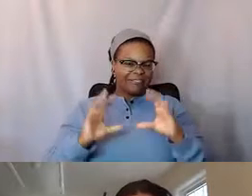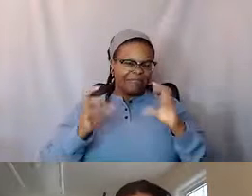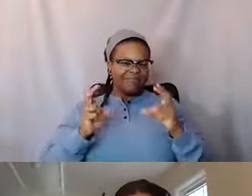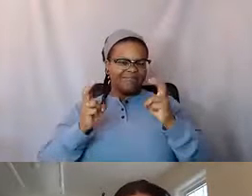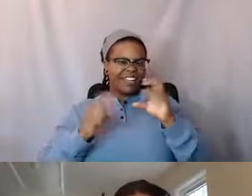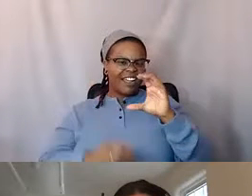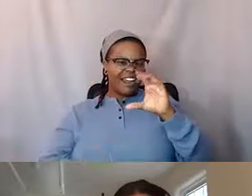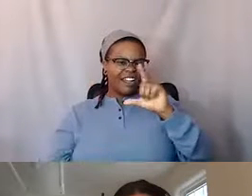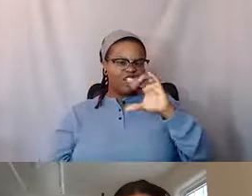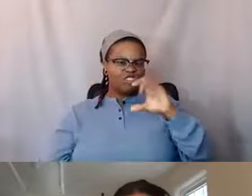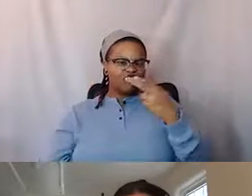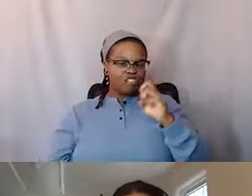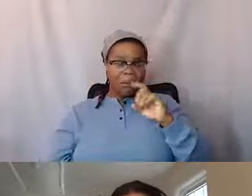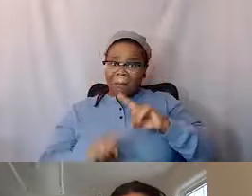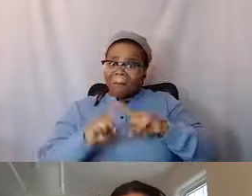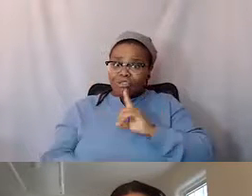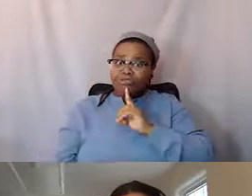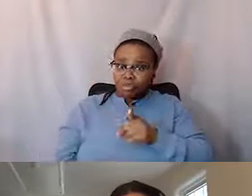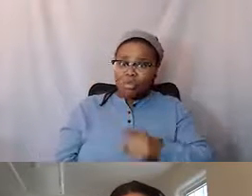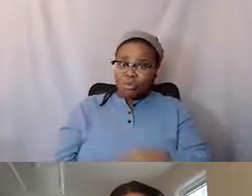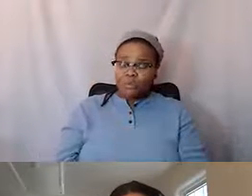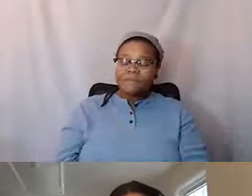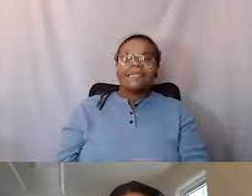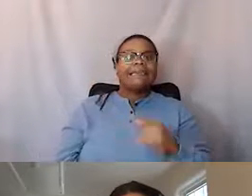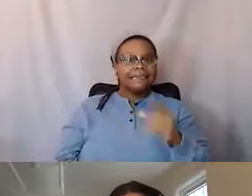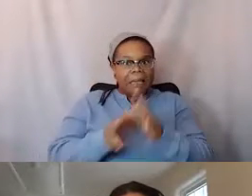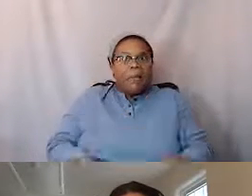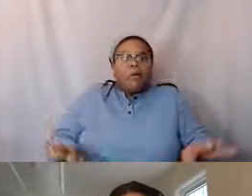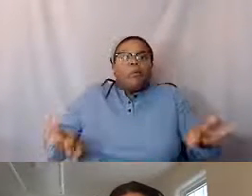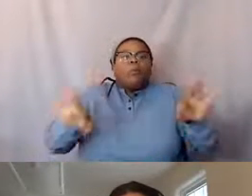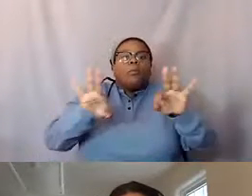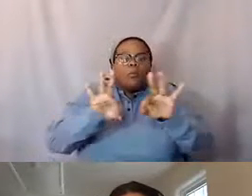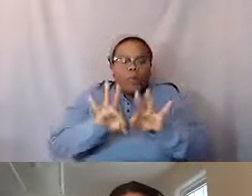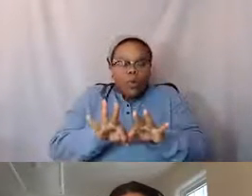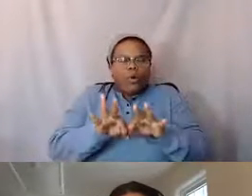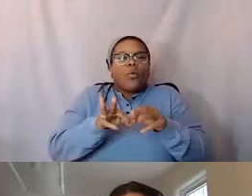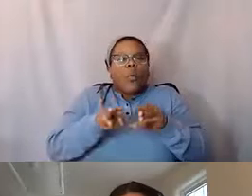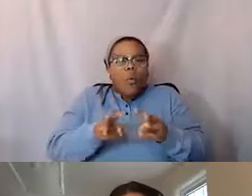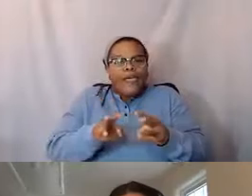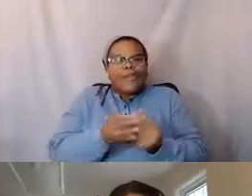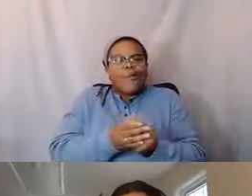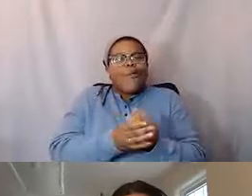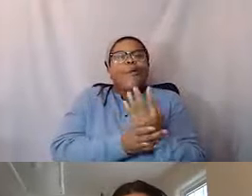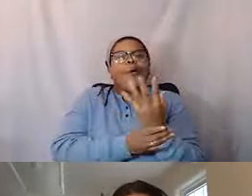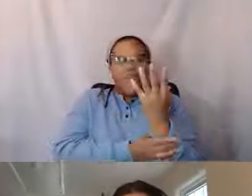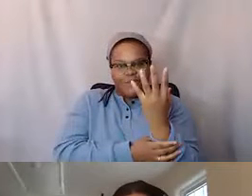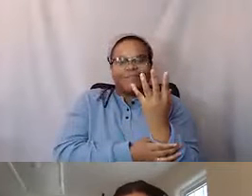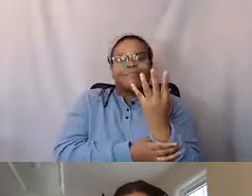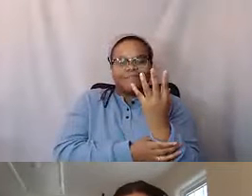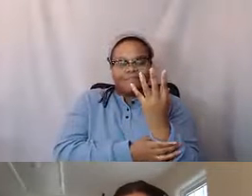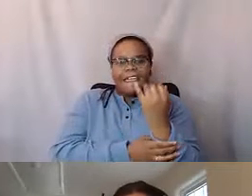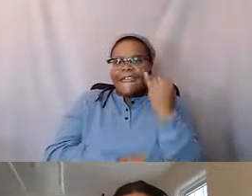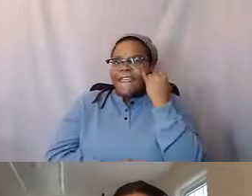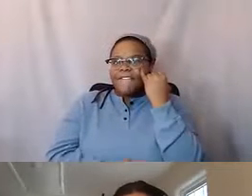is true, is an important way to grow. And if you're